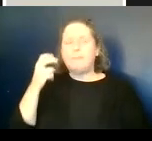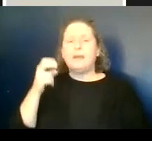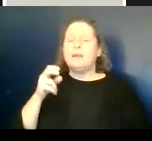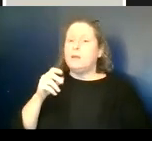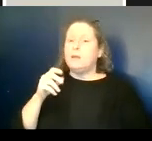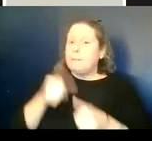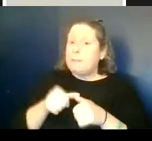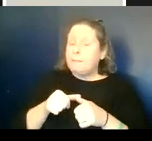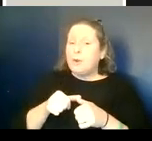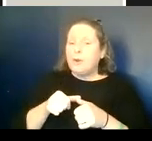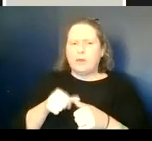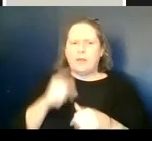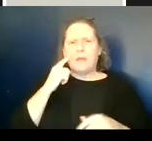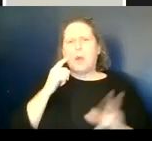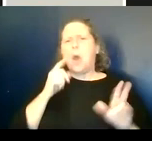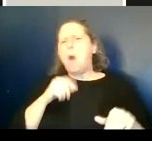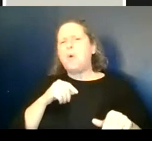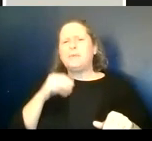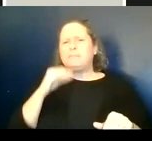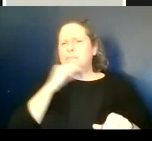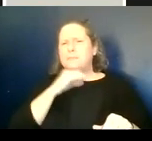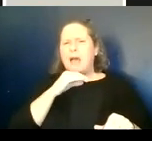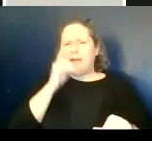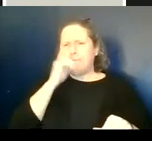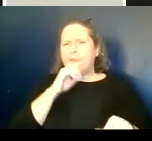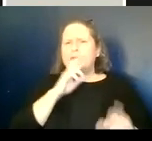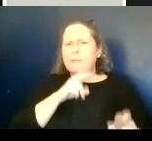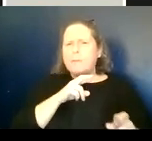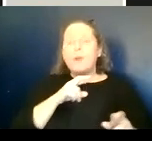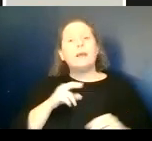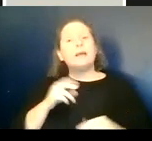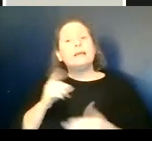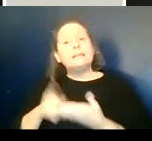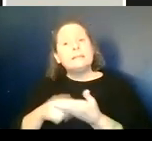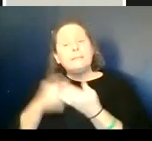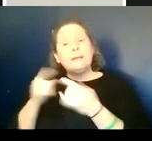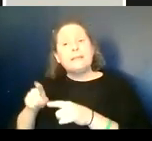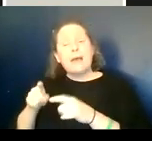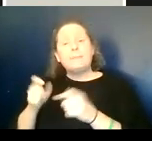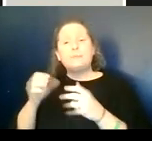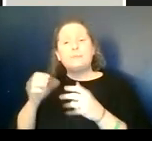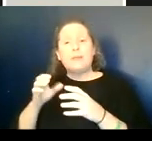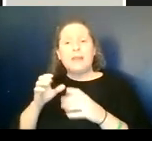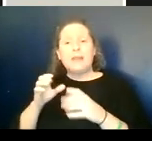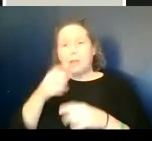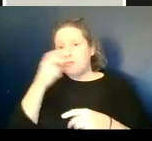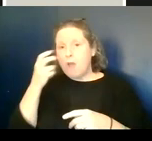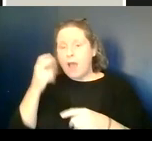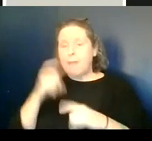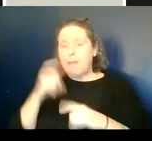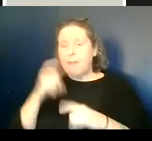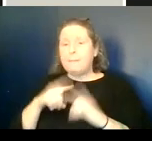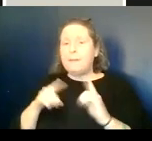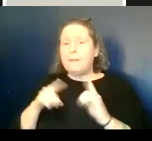are instances of false reporting for many crimes, but again, those statistics are similar to other